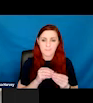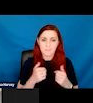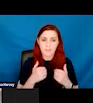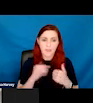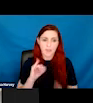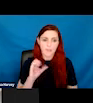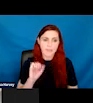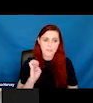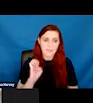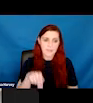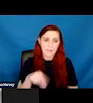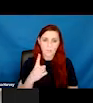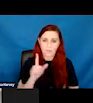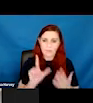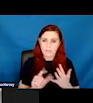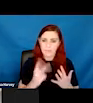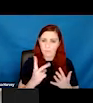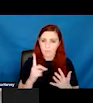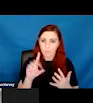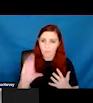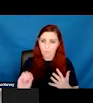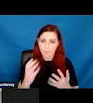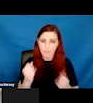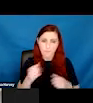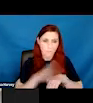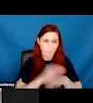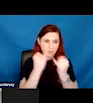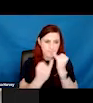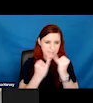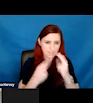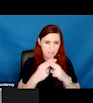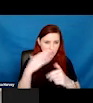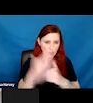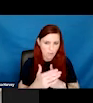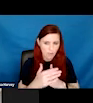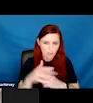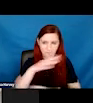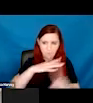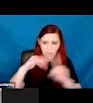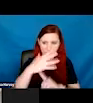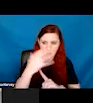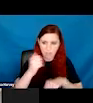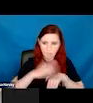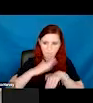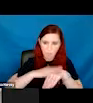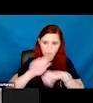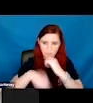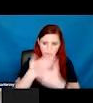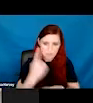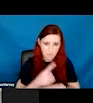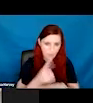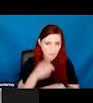ISEN 17210 brings more detail to the external environment, but there are further developments that are likely to